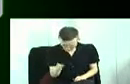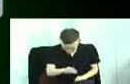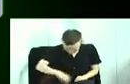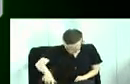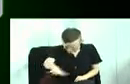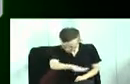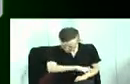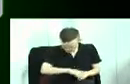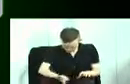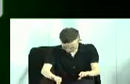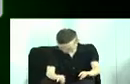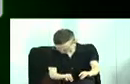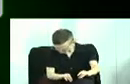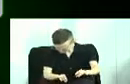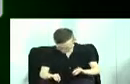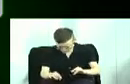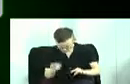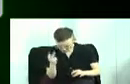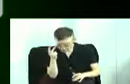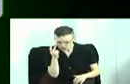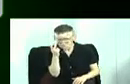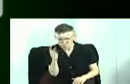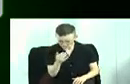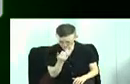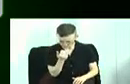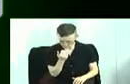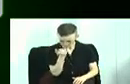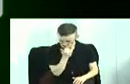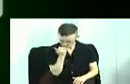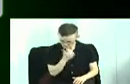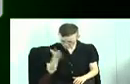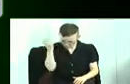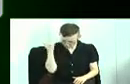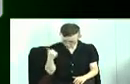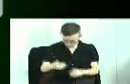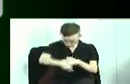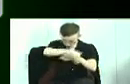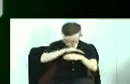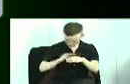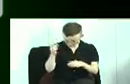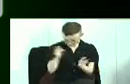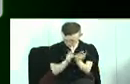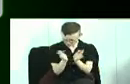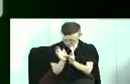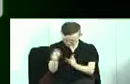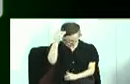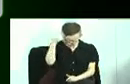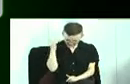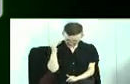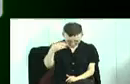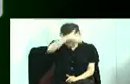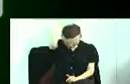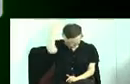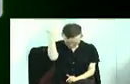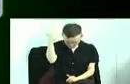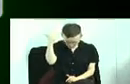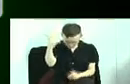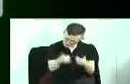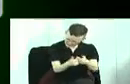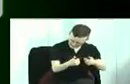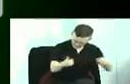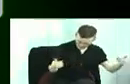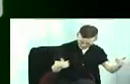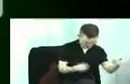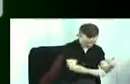ground and saw the piece of cloth that had covered Jesus' head lying not with the wrappings, but rolled